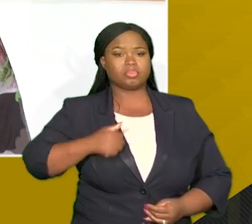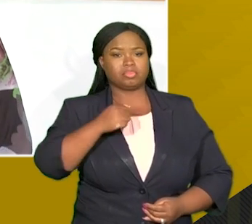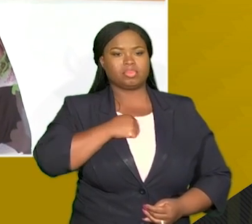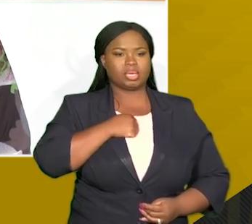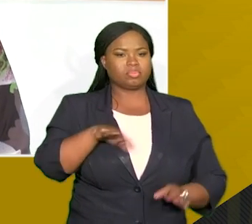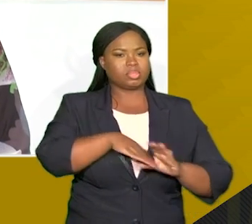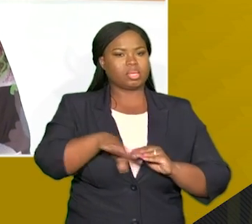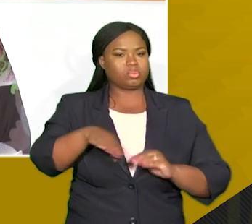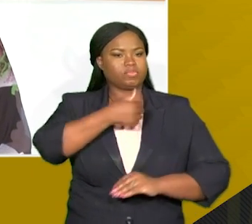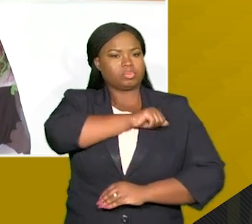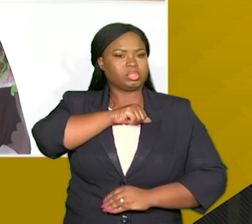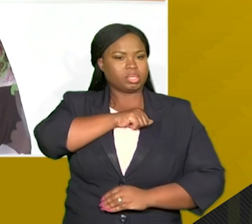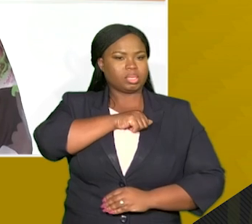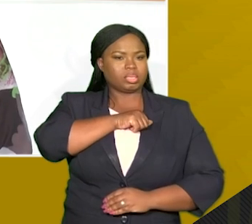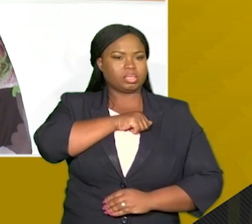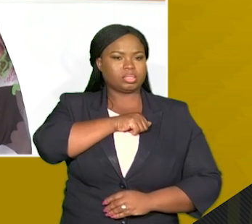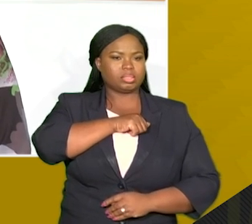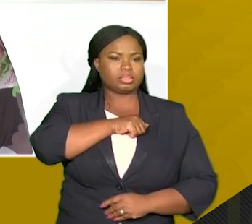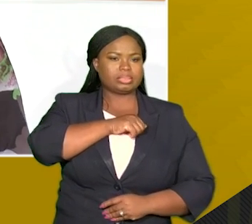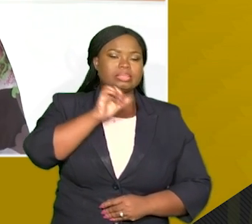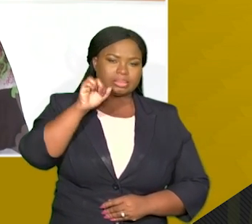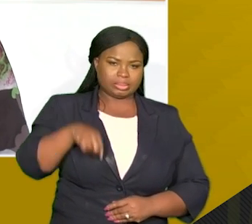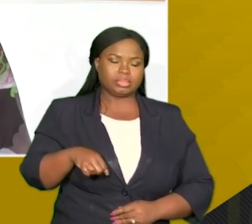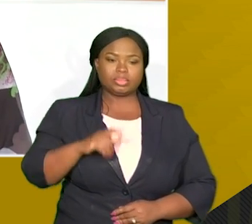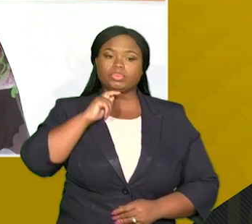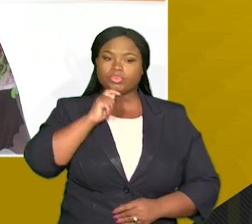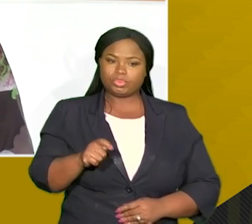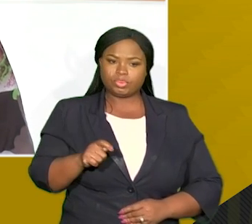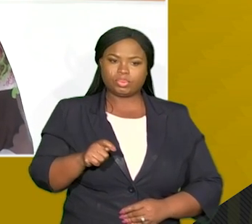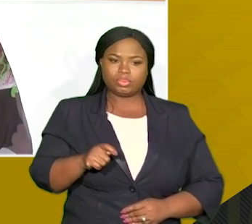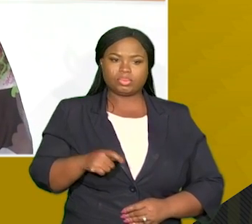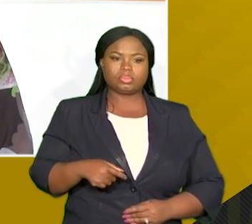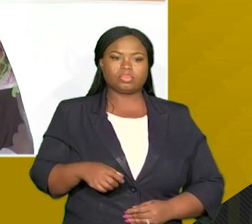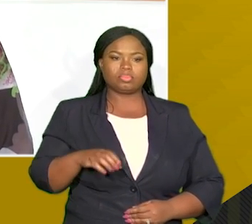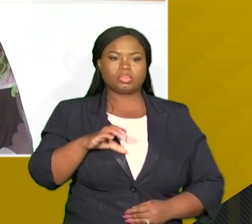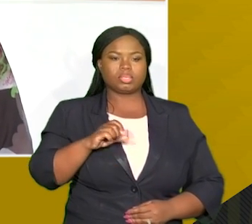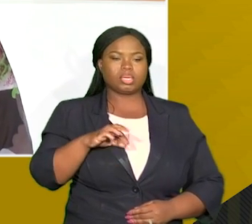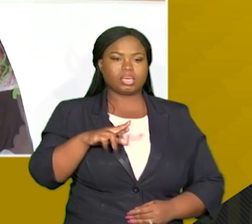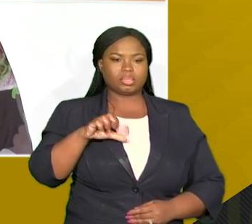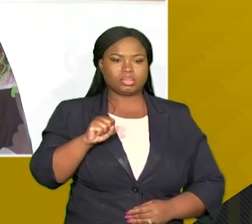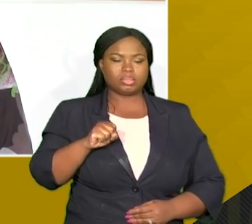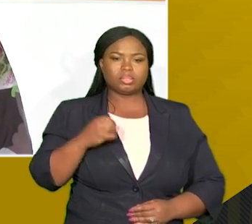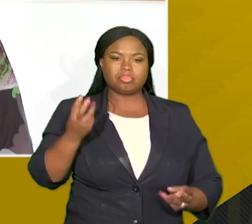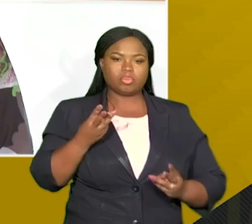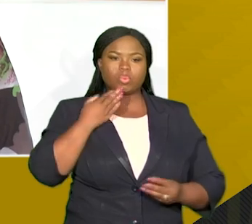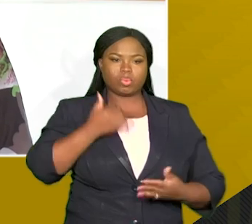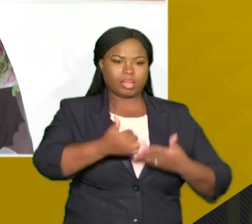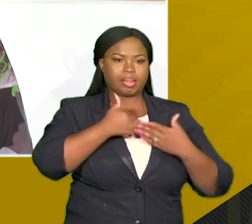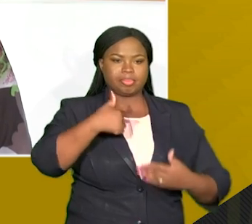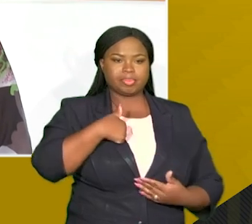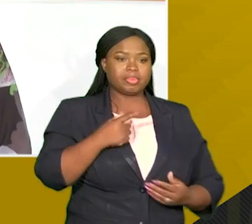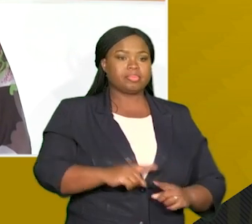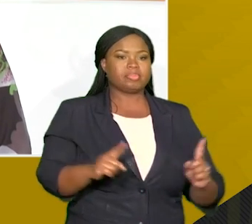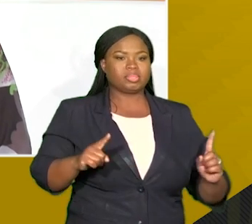was discharged, right, from the hospital. Yeah. Yes, it's true. There were I had carers in the house who were helping me, but they